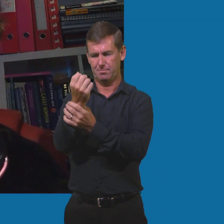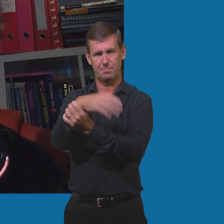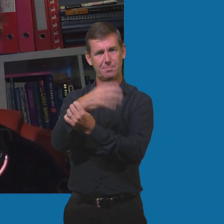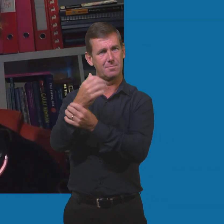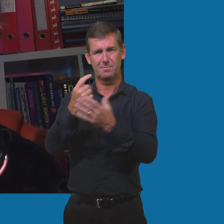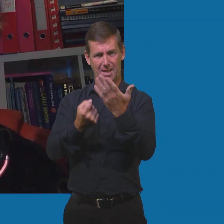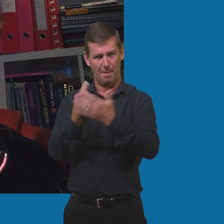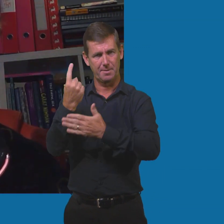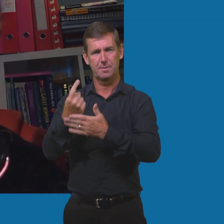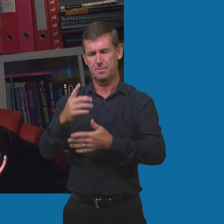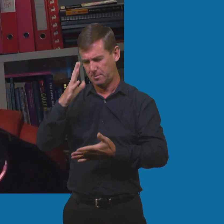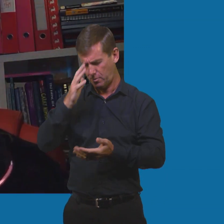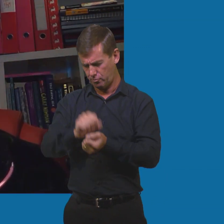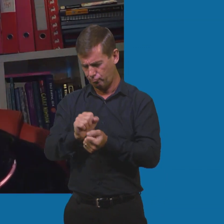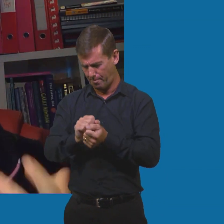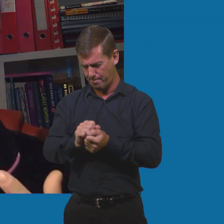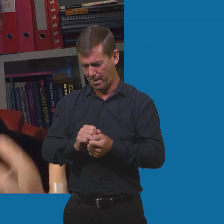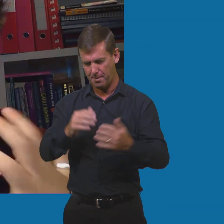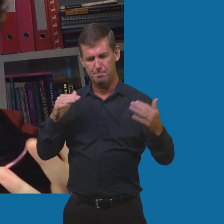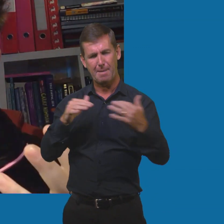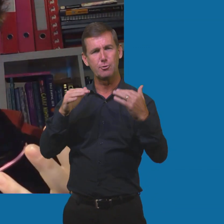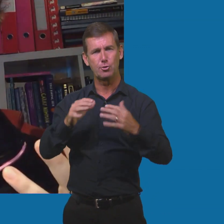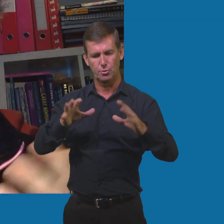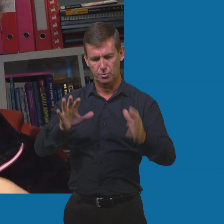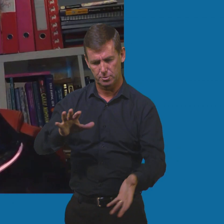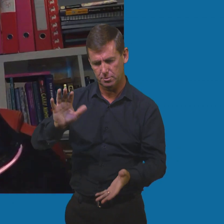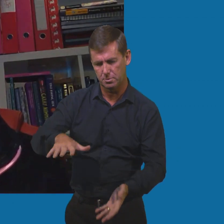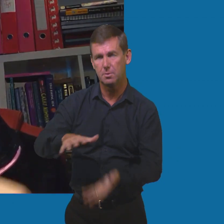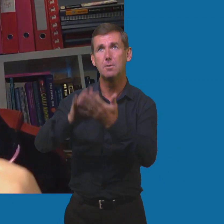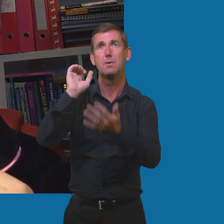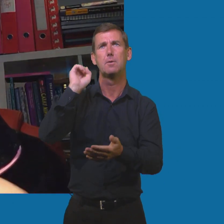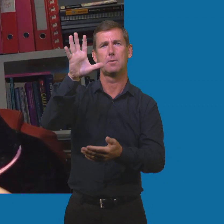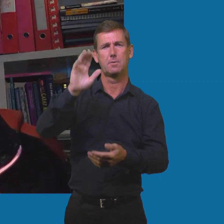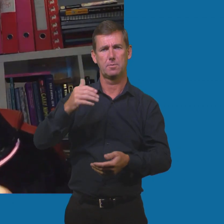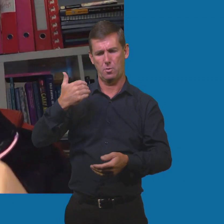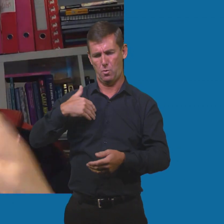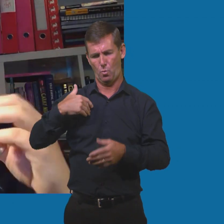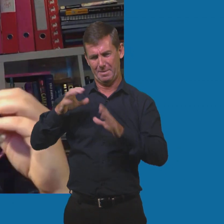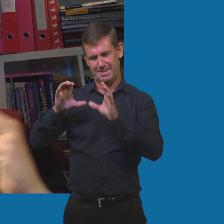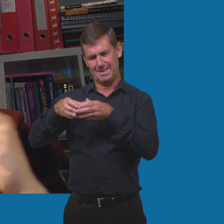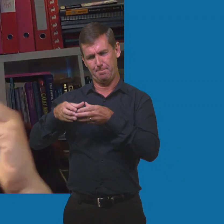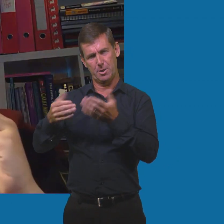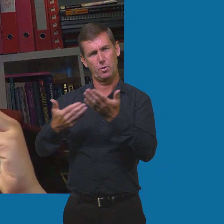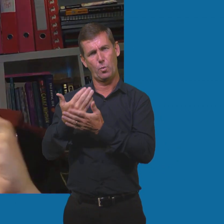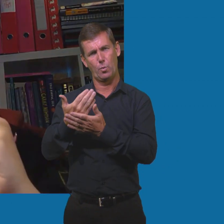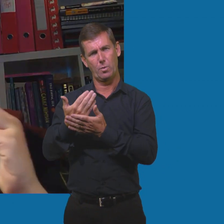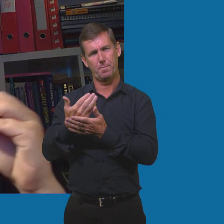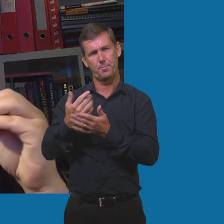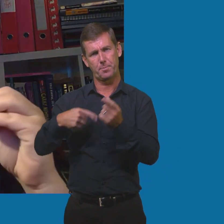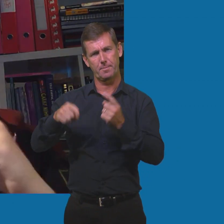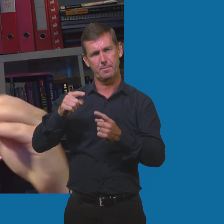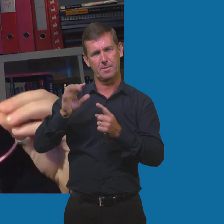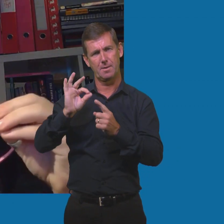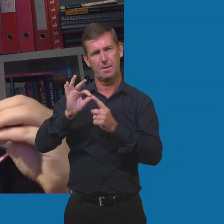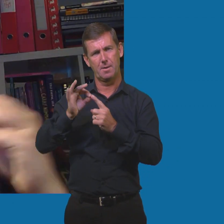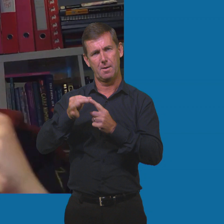was one basketball match I was playing, and it was quite a big and important match for a women's team that was very new, and you only get so many points that you're allowed on